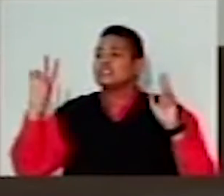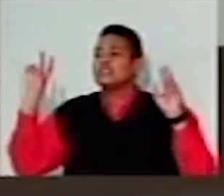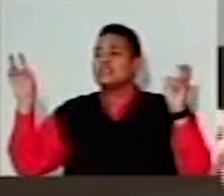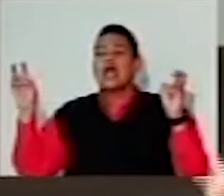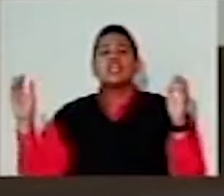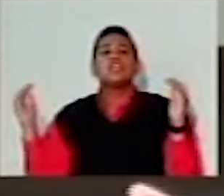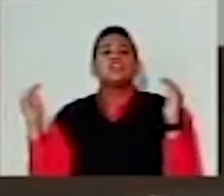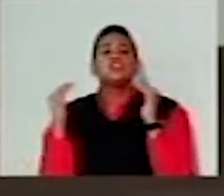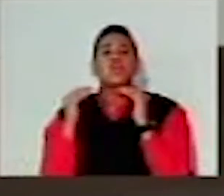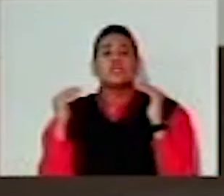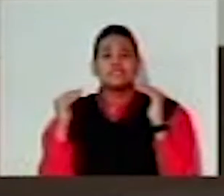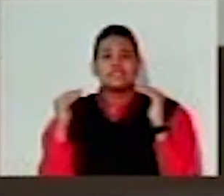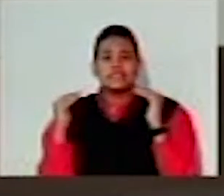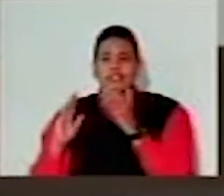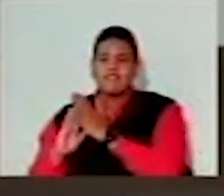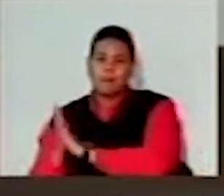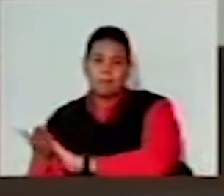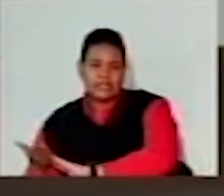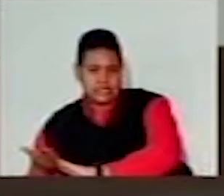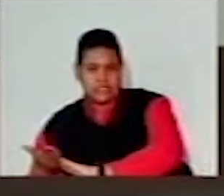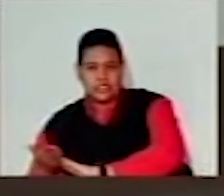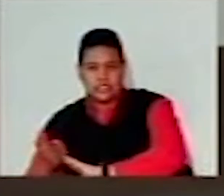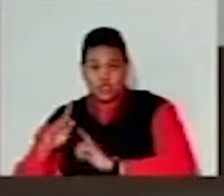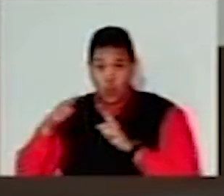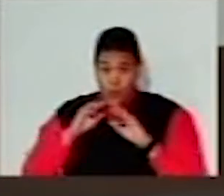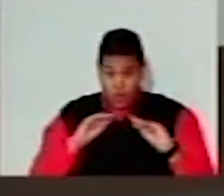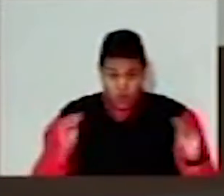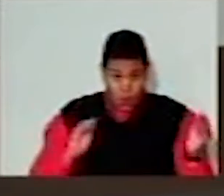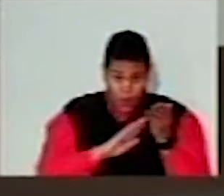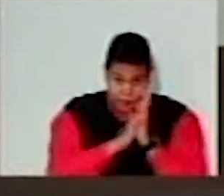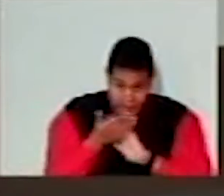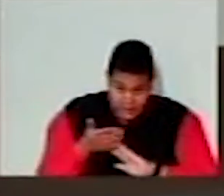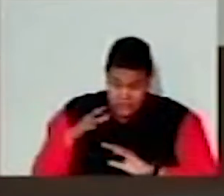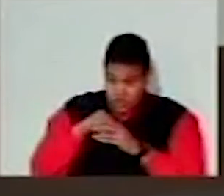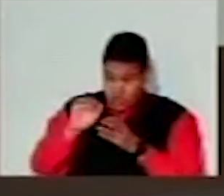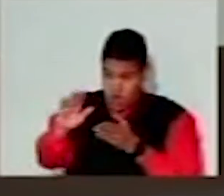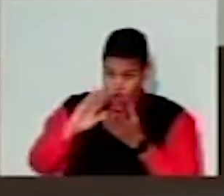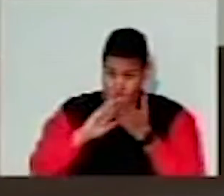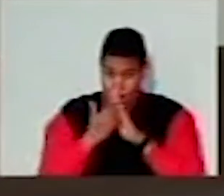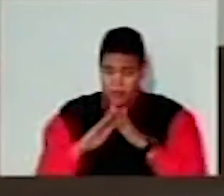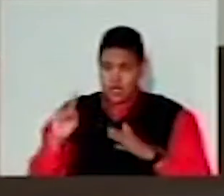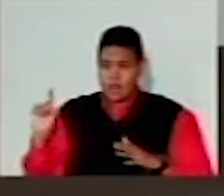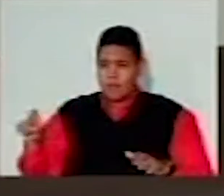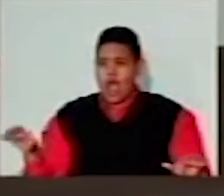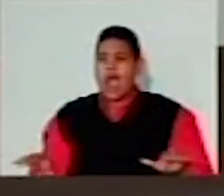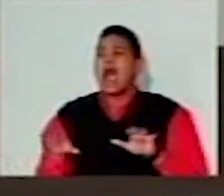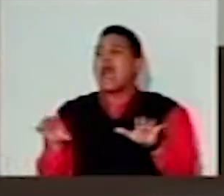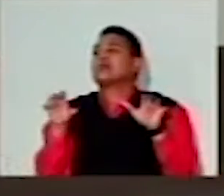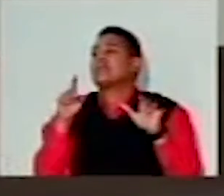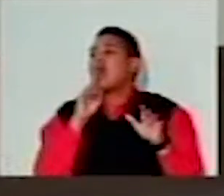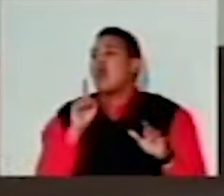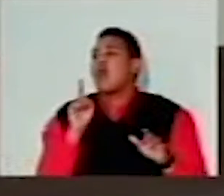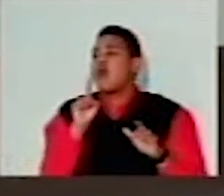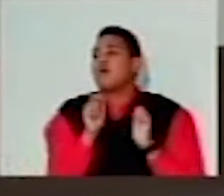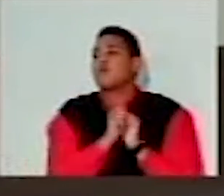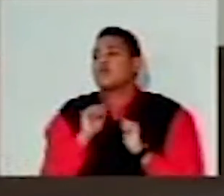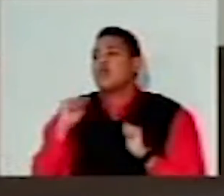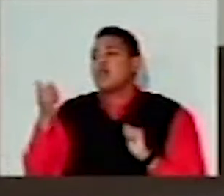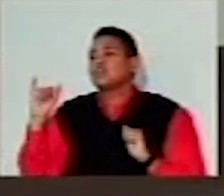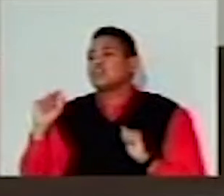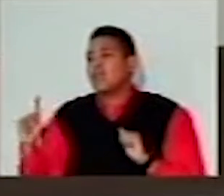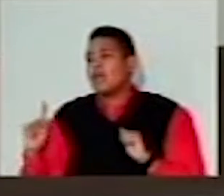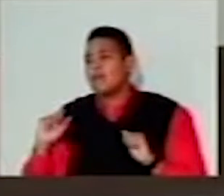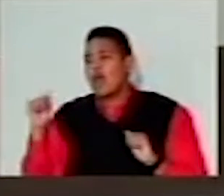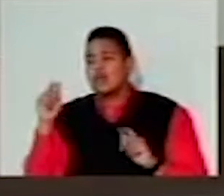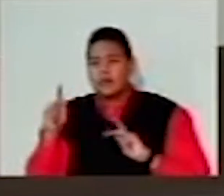Justice of the Peace. So when there's no peace in your community, you must be proactive and come out with other GPs and